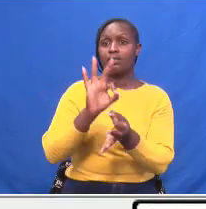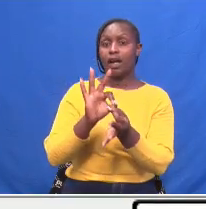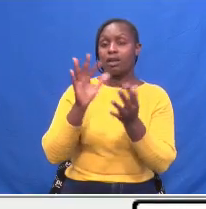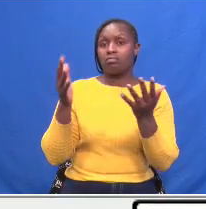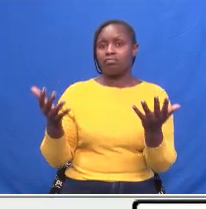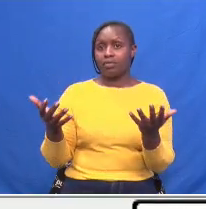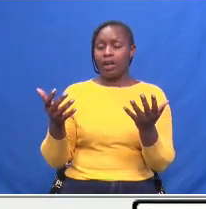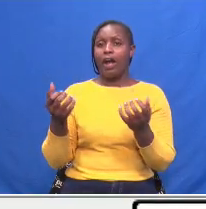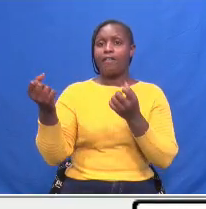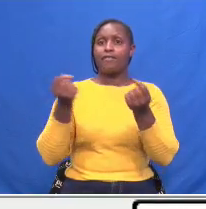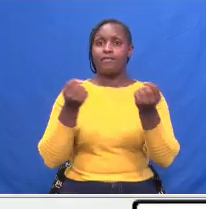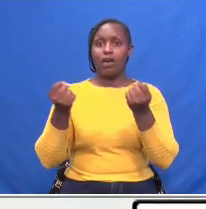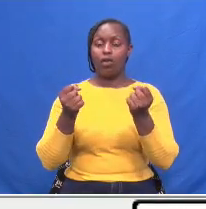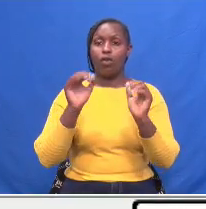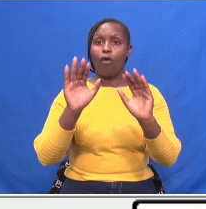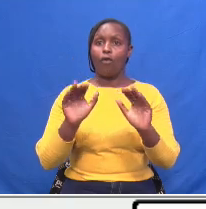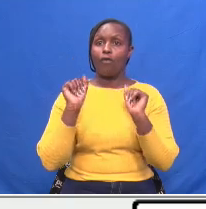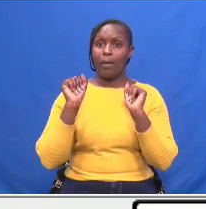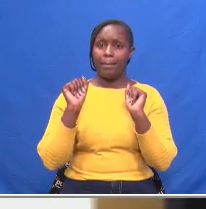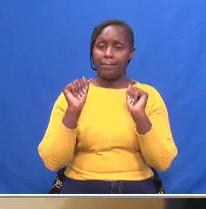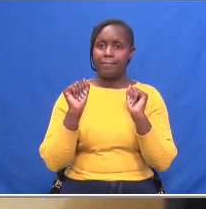those vehicles